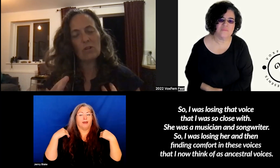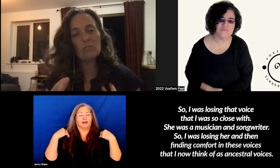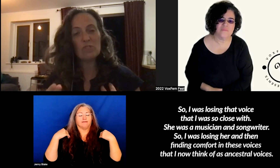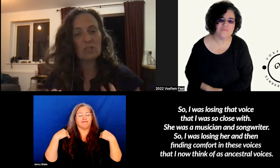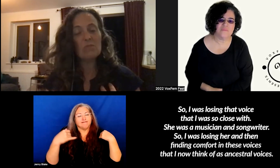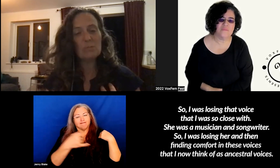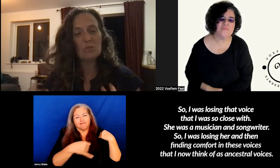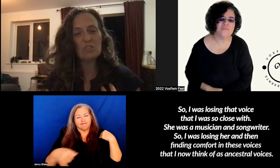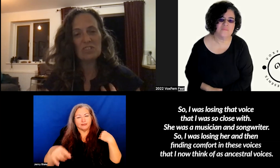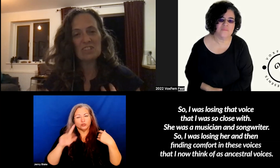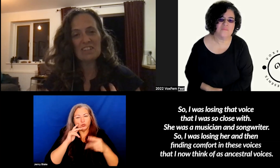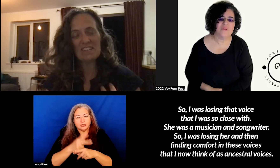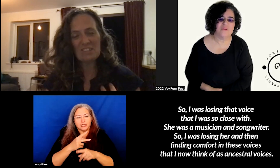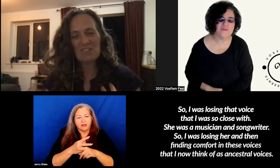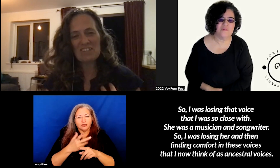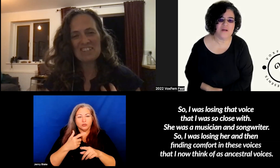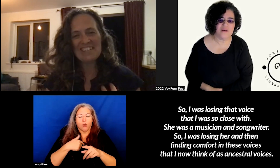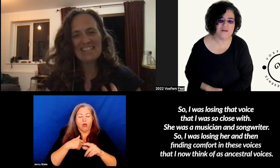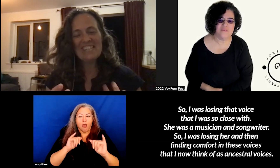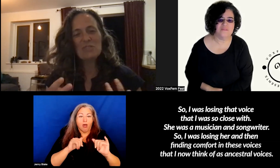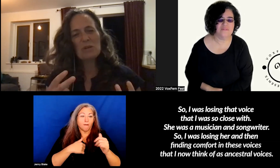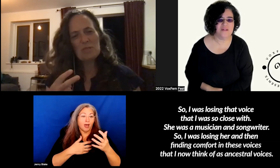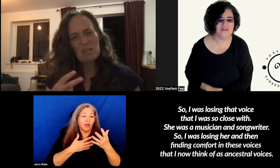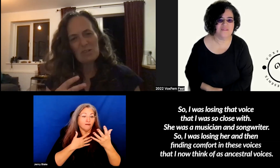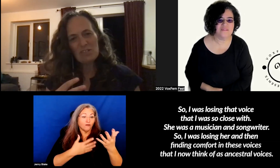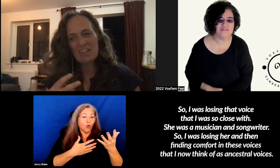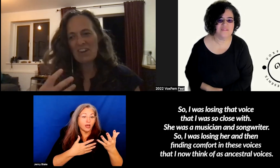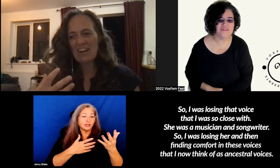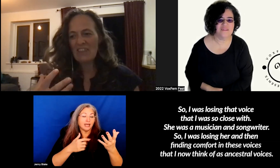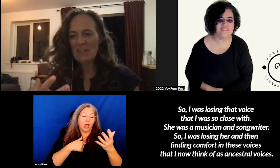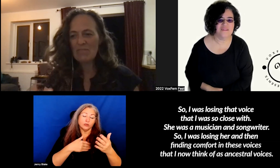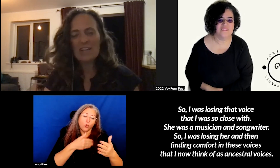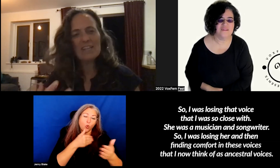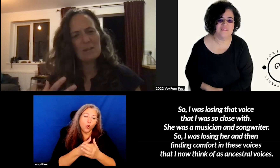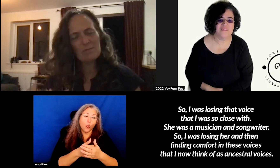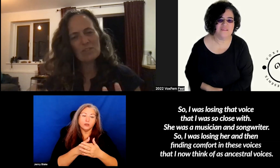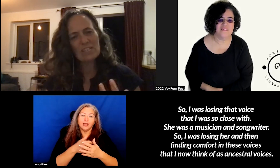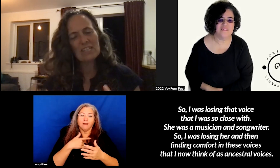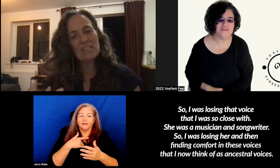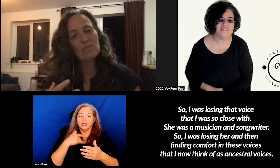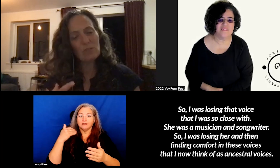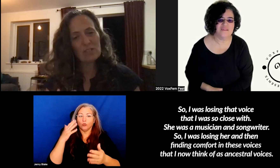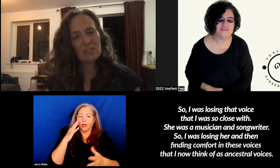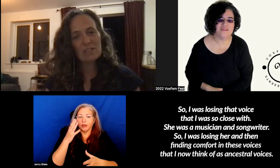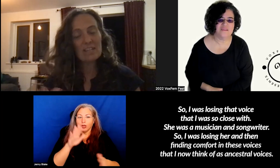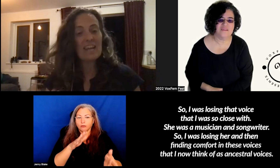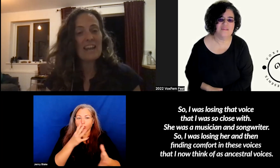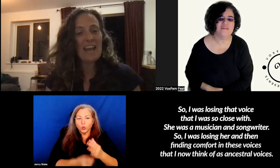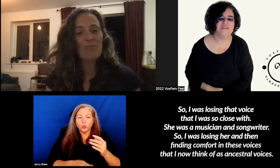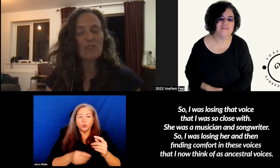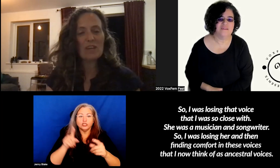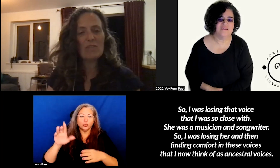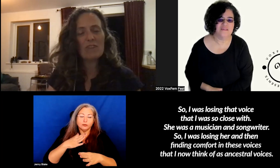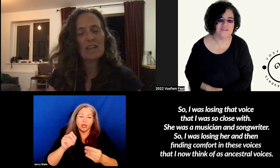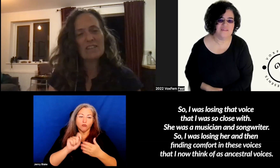was so close with. She was a musician and songwriter. So I was losing her, and then finding comfort in these voices that I